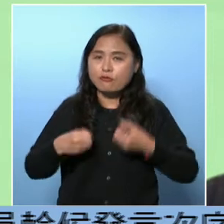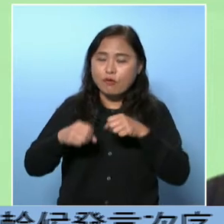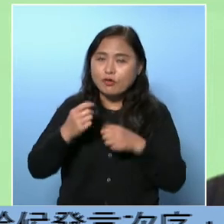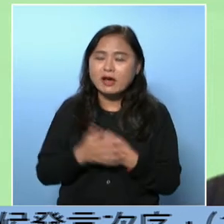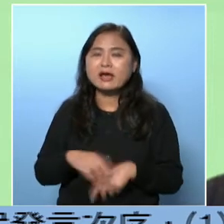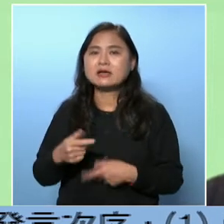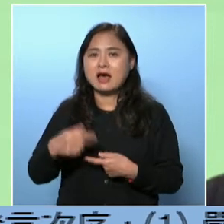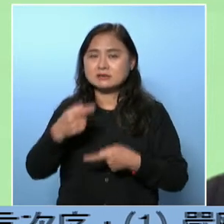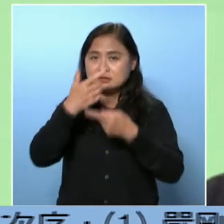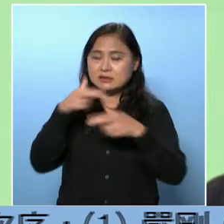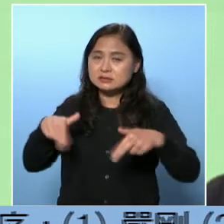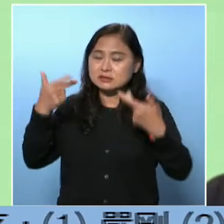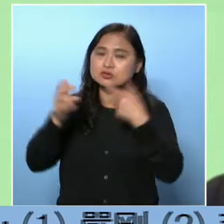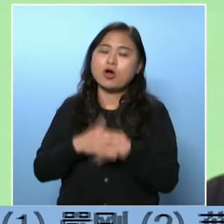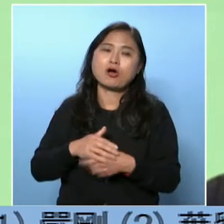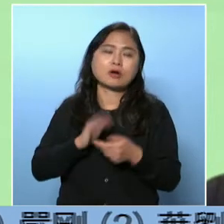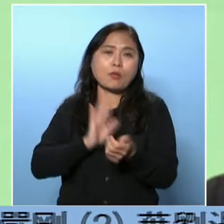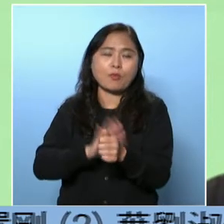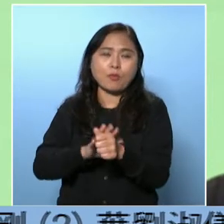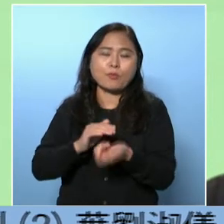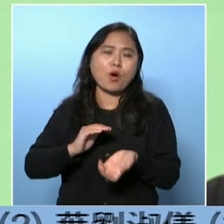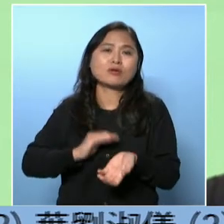practitioners, use telephone, the